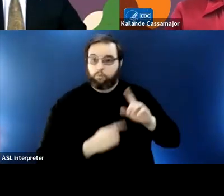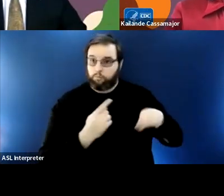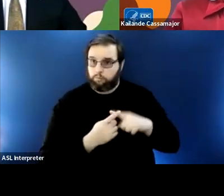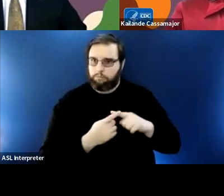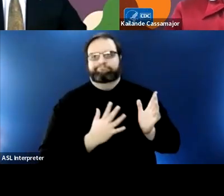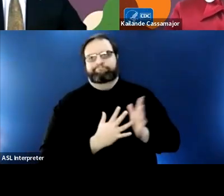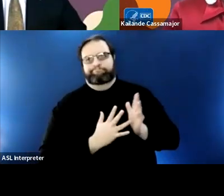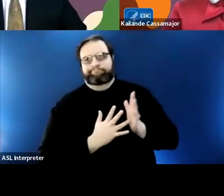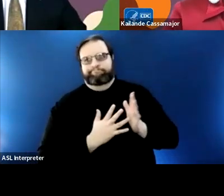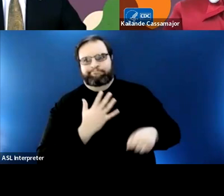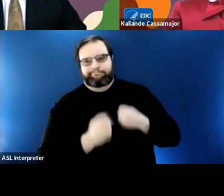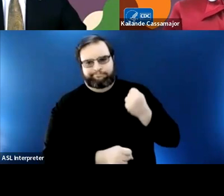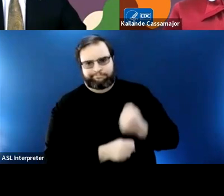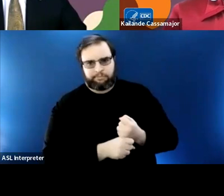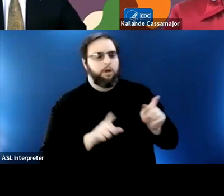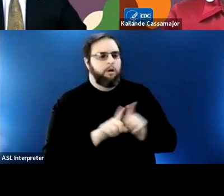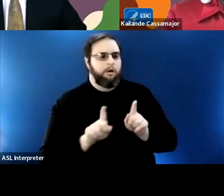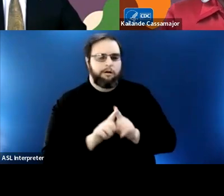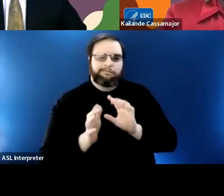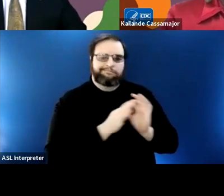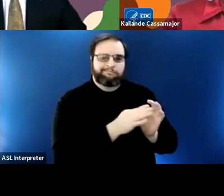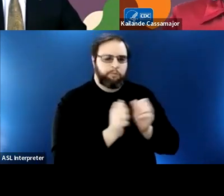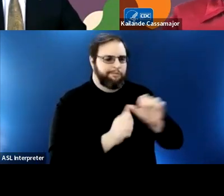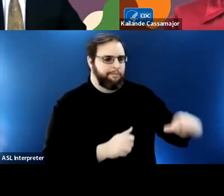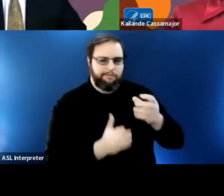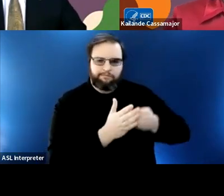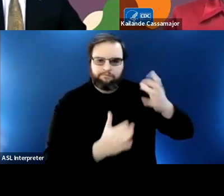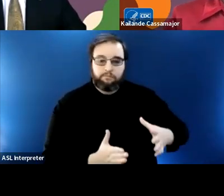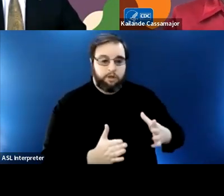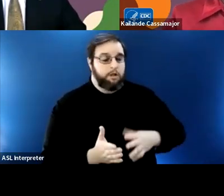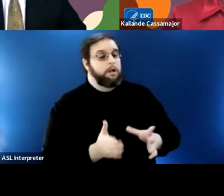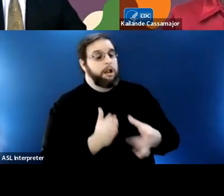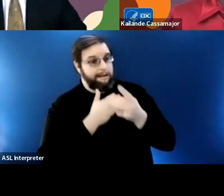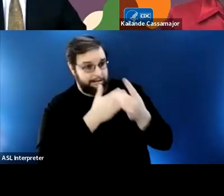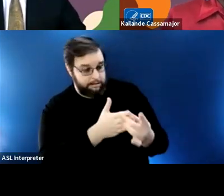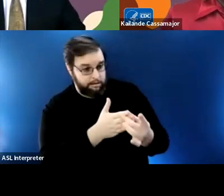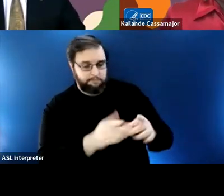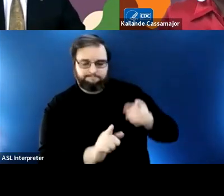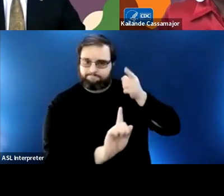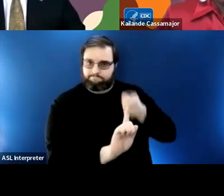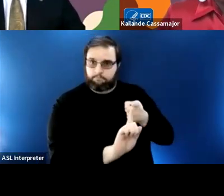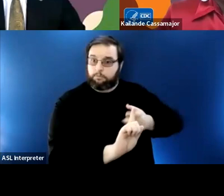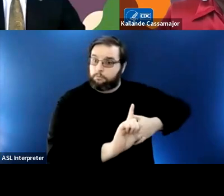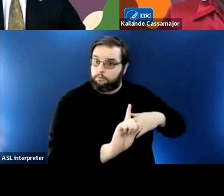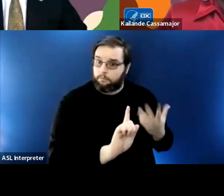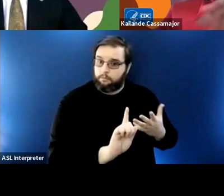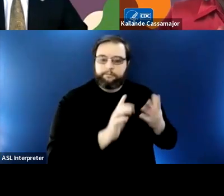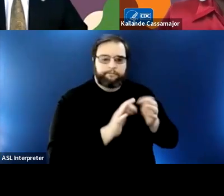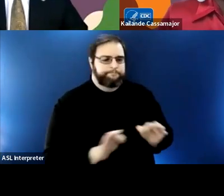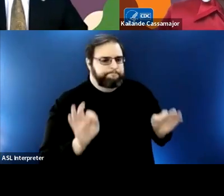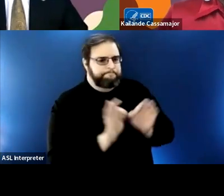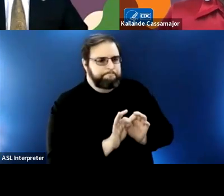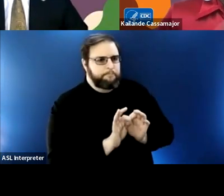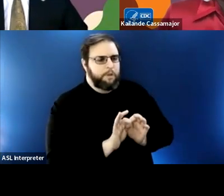also having that experience of collaboration among students and learning that leadership was really being able to have